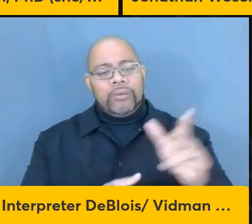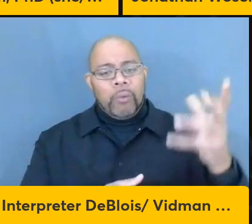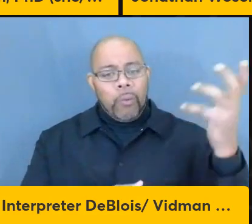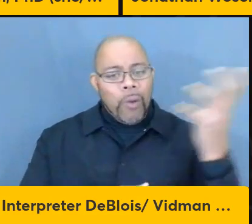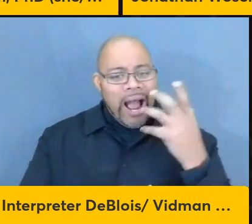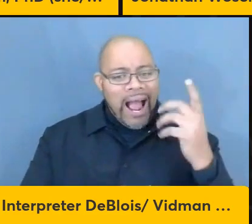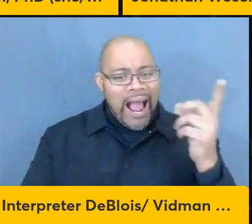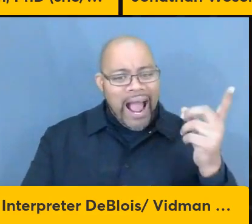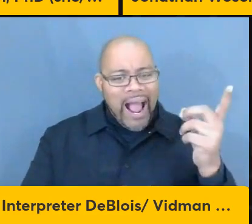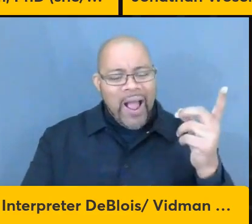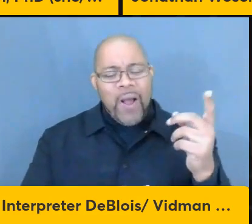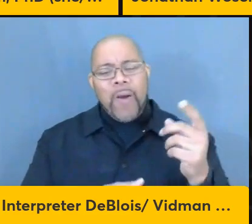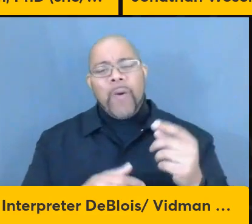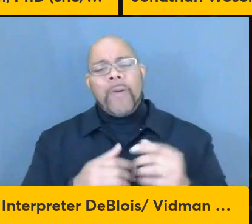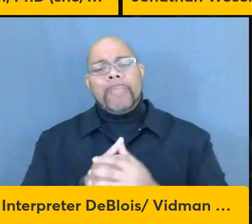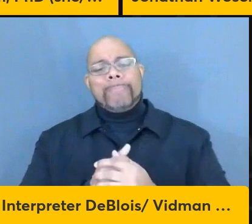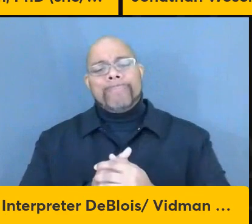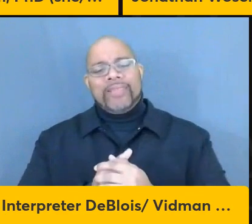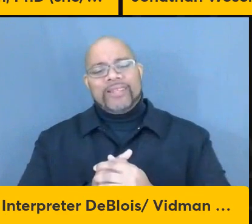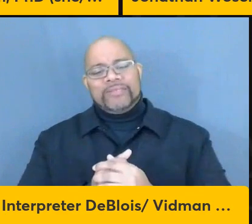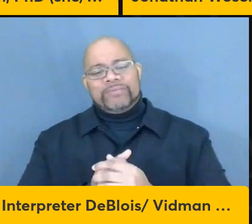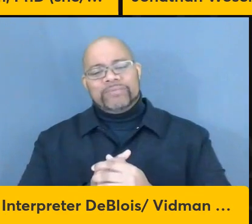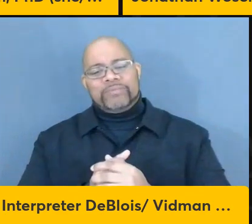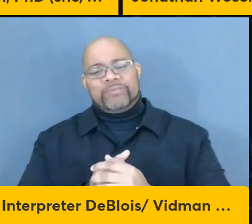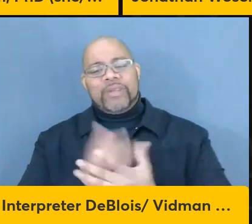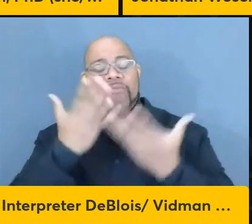troubleshooting again, which probably I don't know if